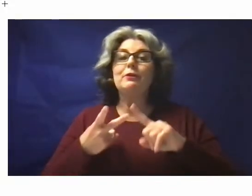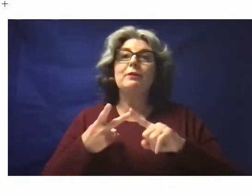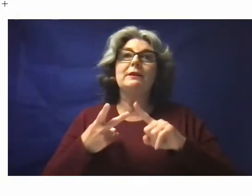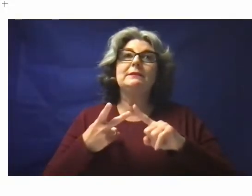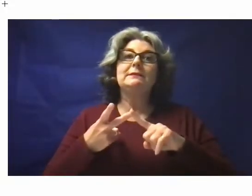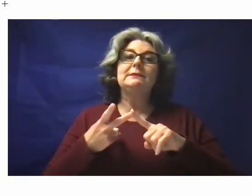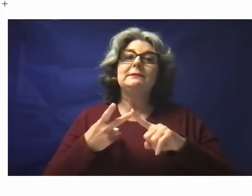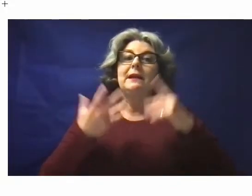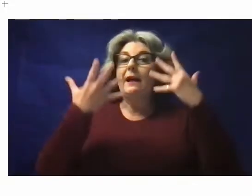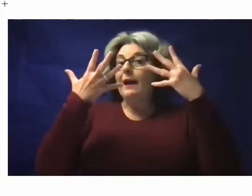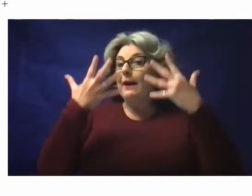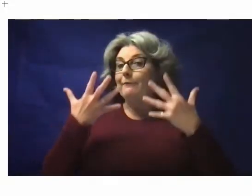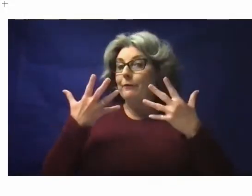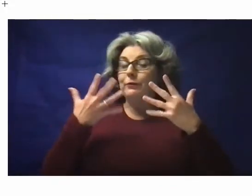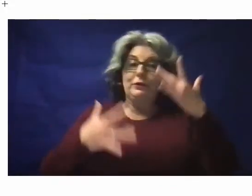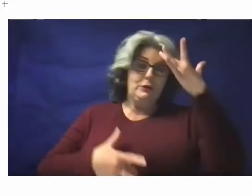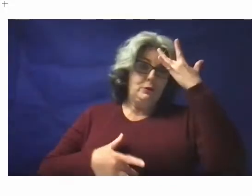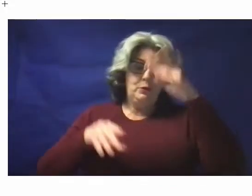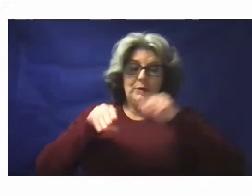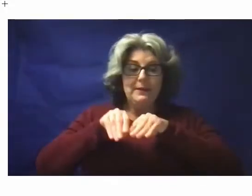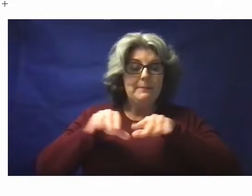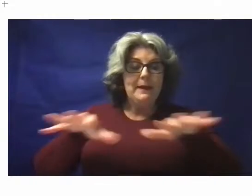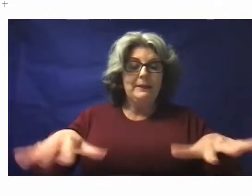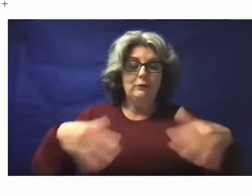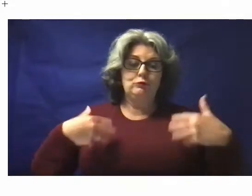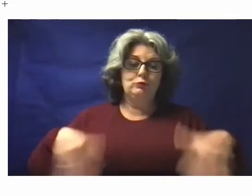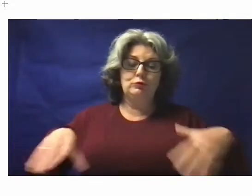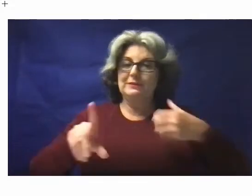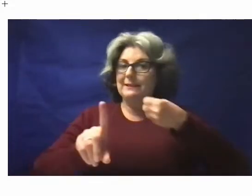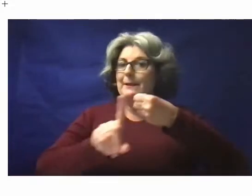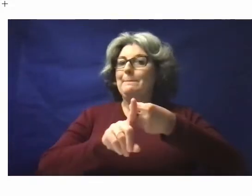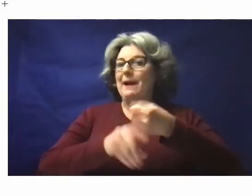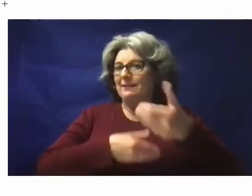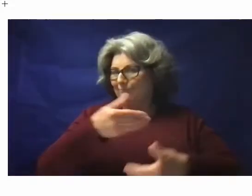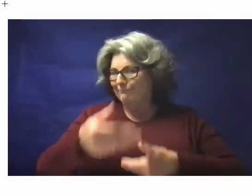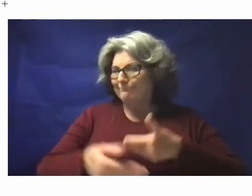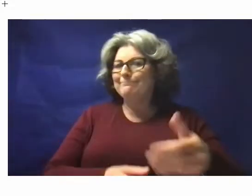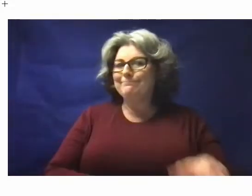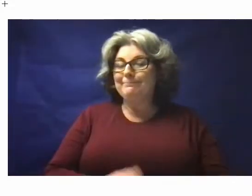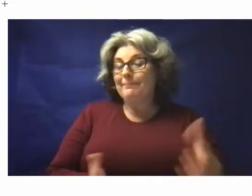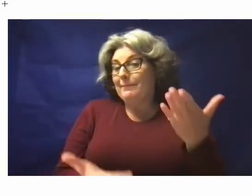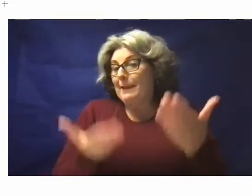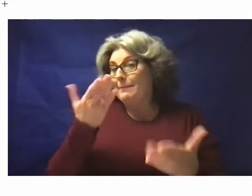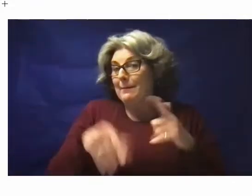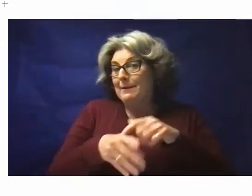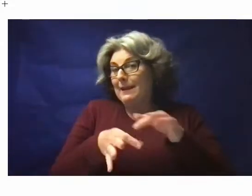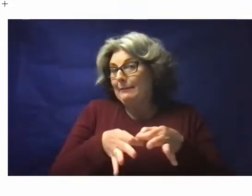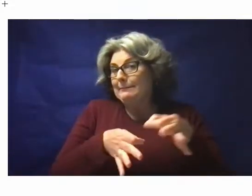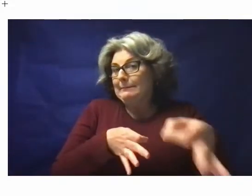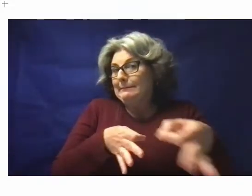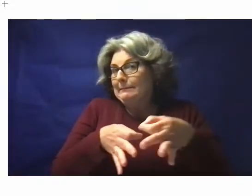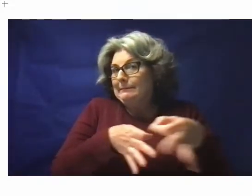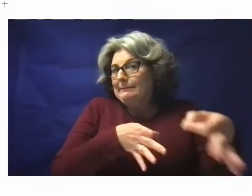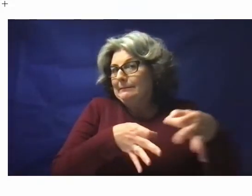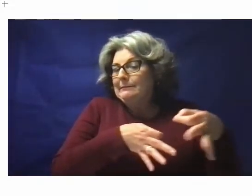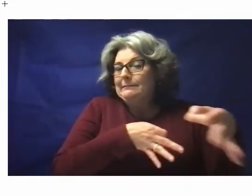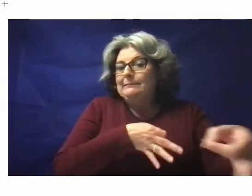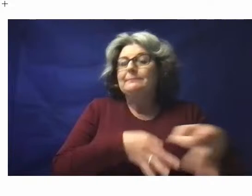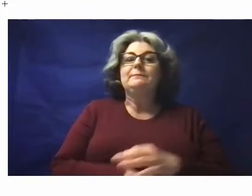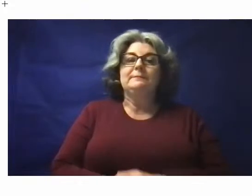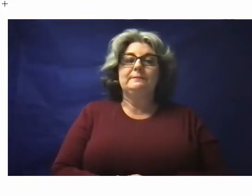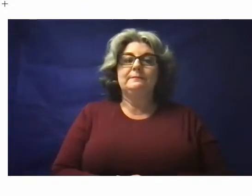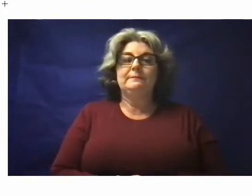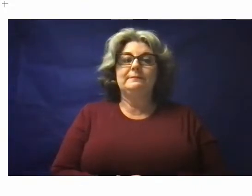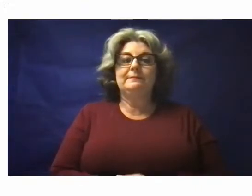unfortunately, with the pandemic, it has had an impact on our processes, which may have prolonged the timelines. But yeah,